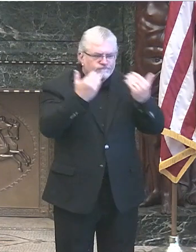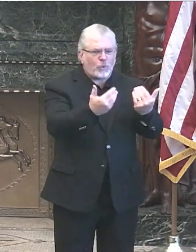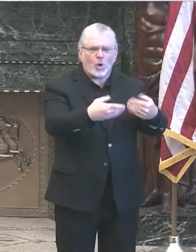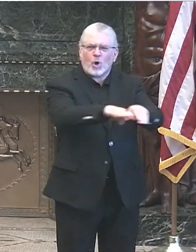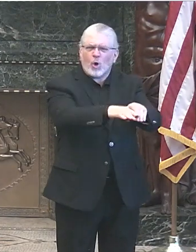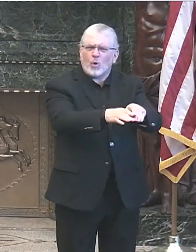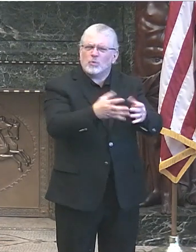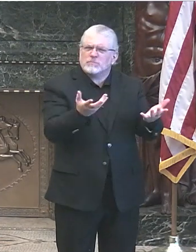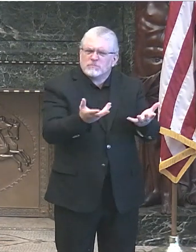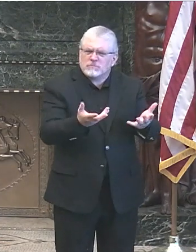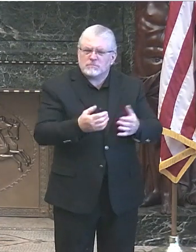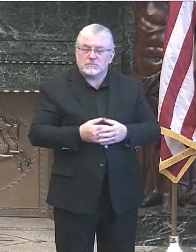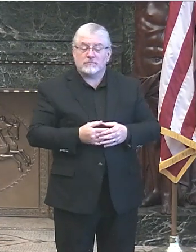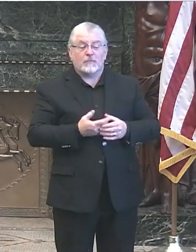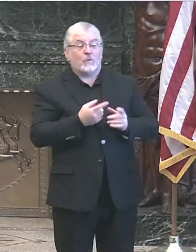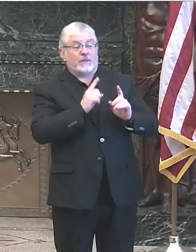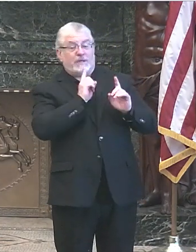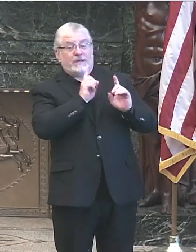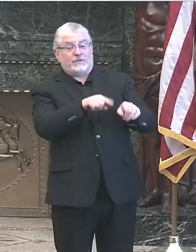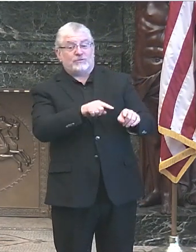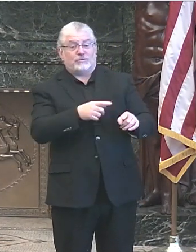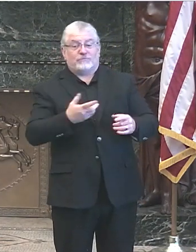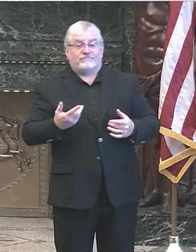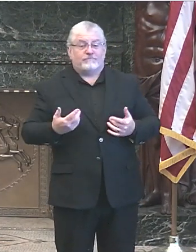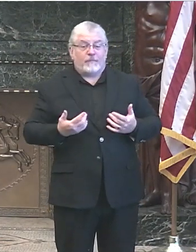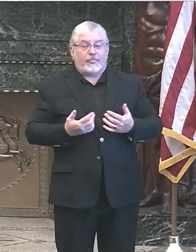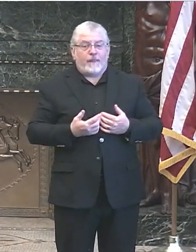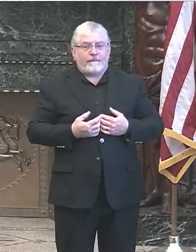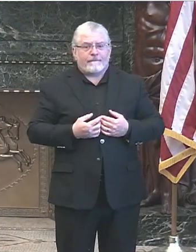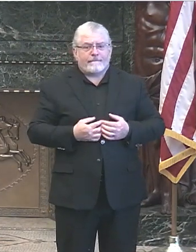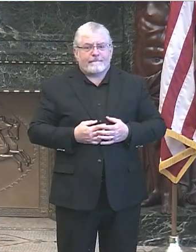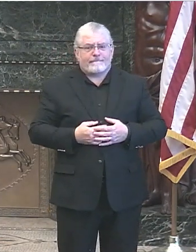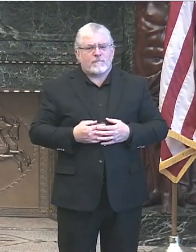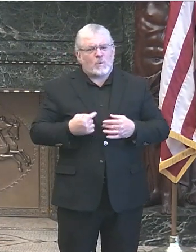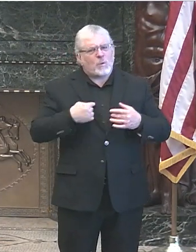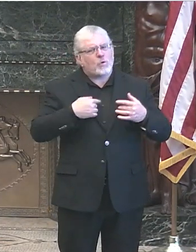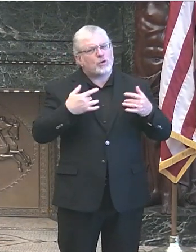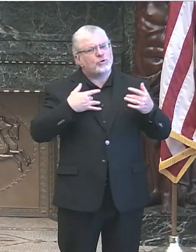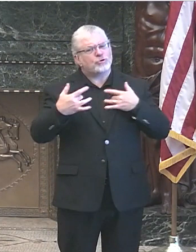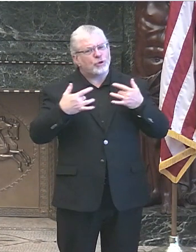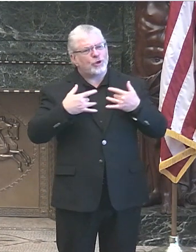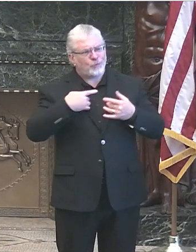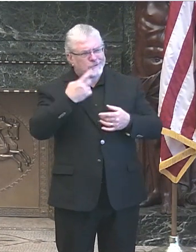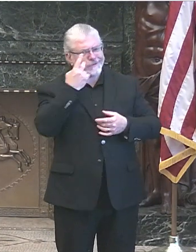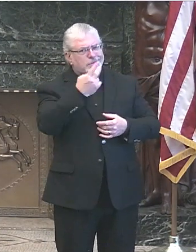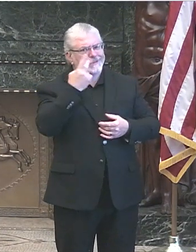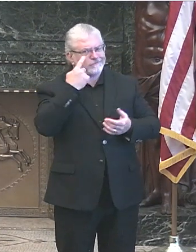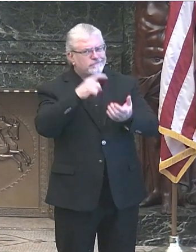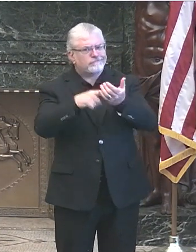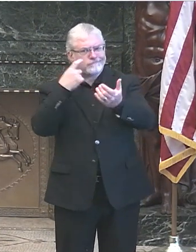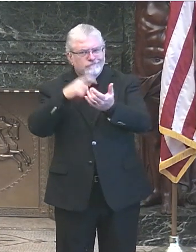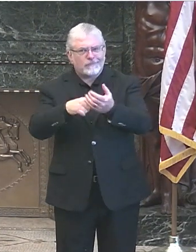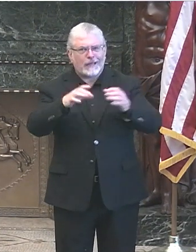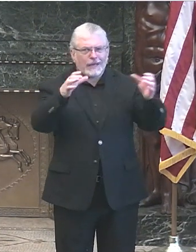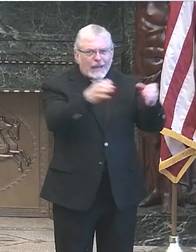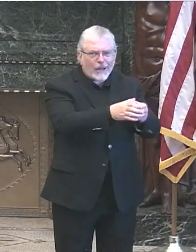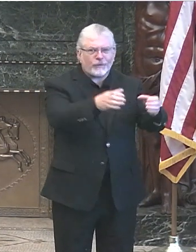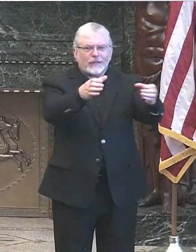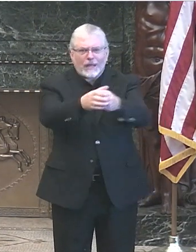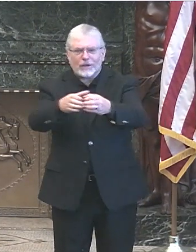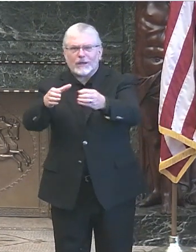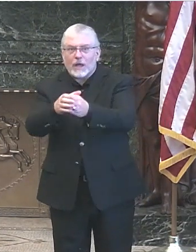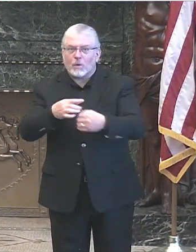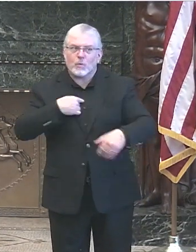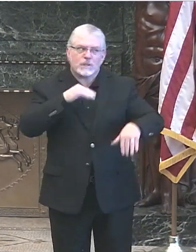to see group gatherings. Again, we've attempted to give people with the appropriate precautions the ability to exercise and to